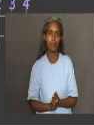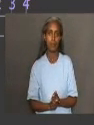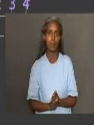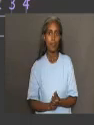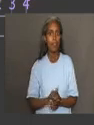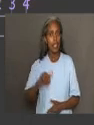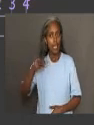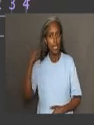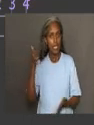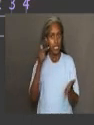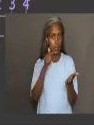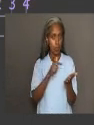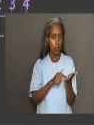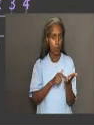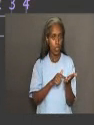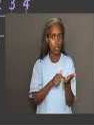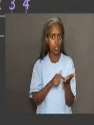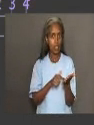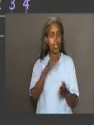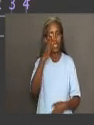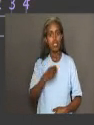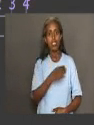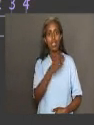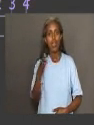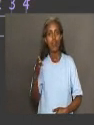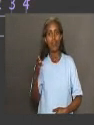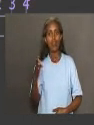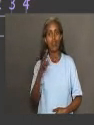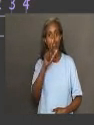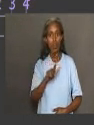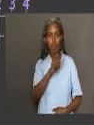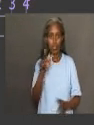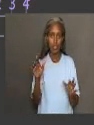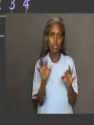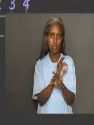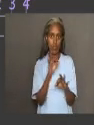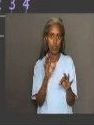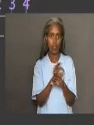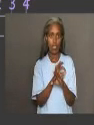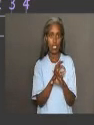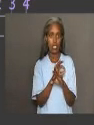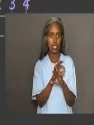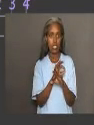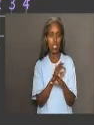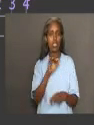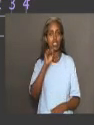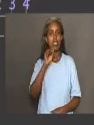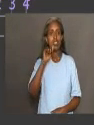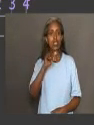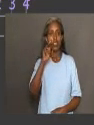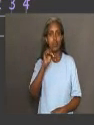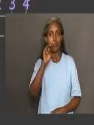Another point to note is that the graphs of quadratic functions are symmetrical.